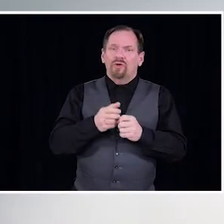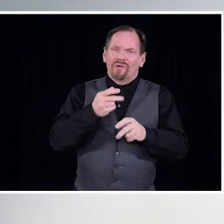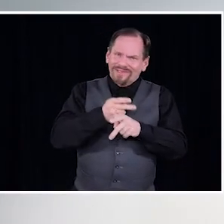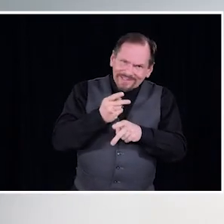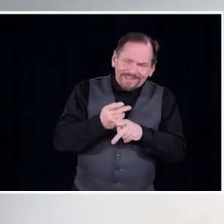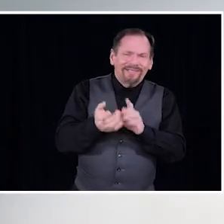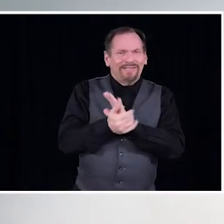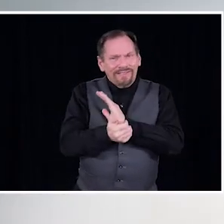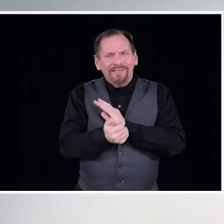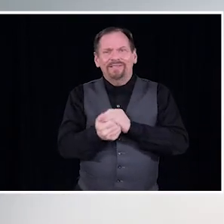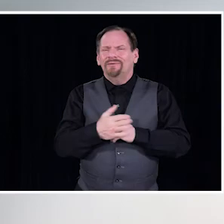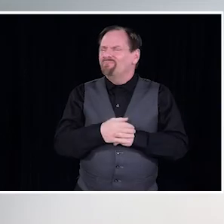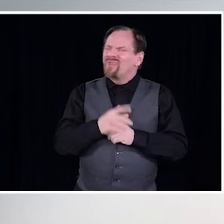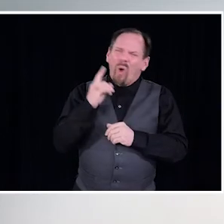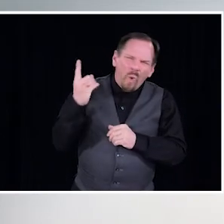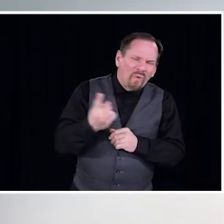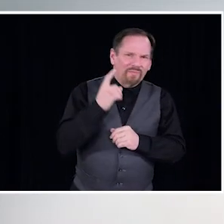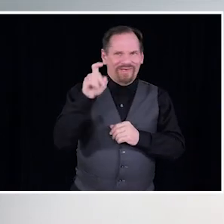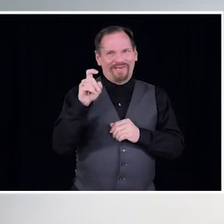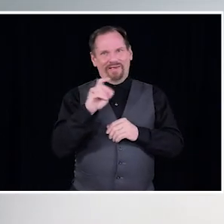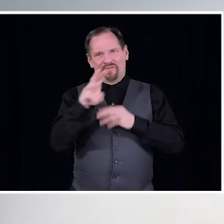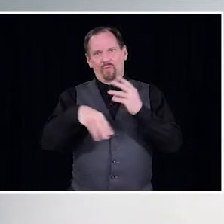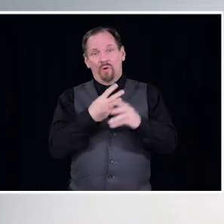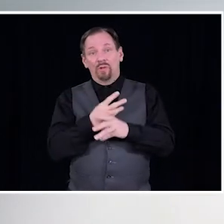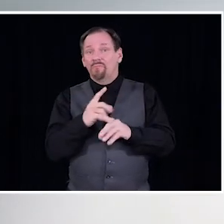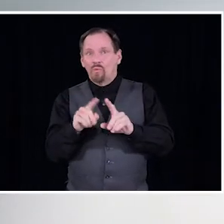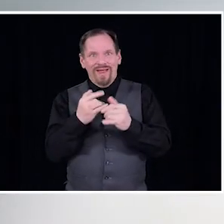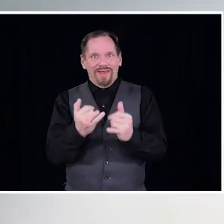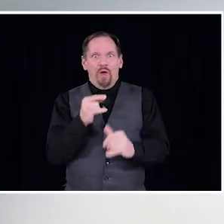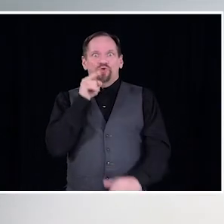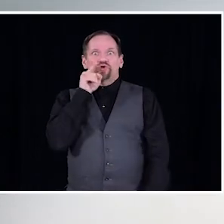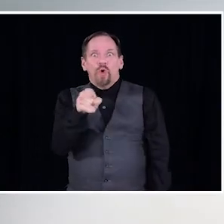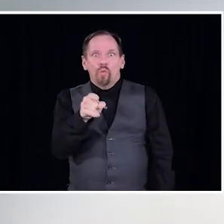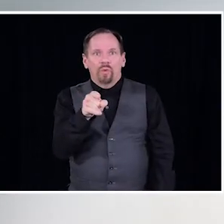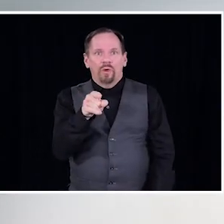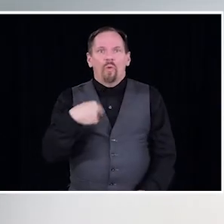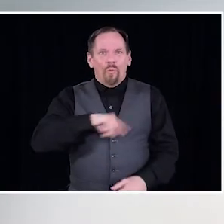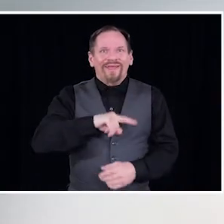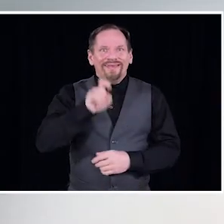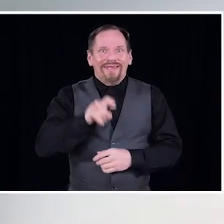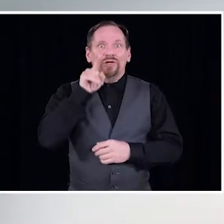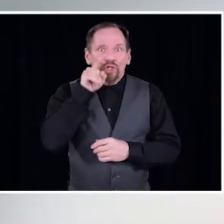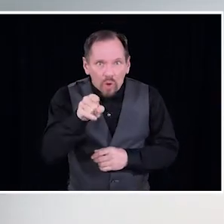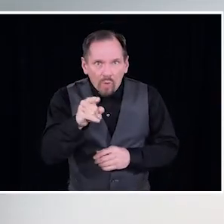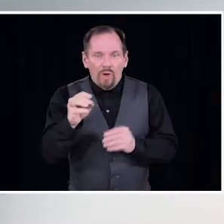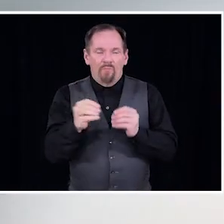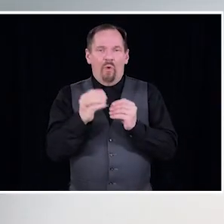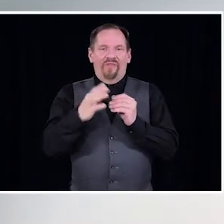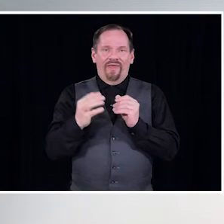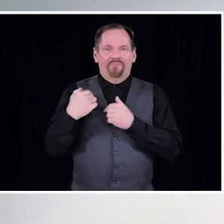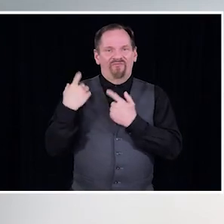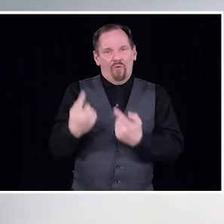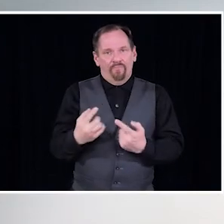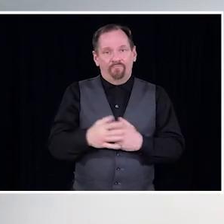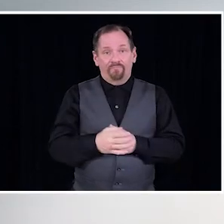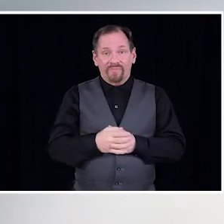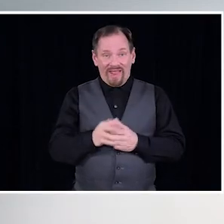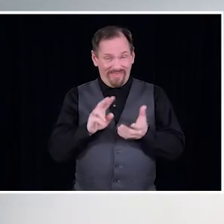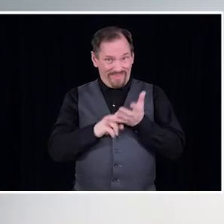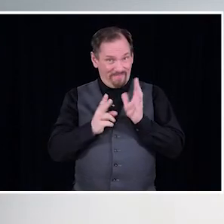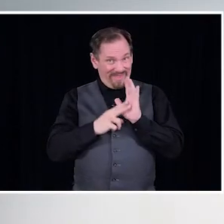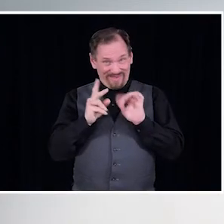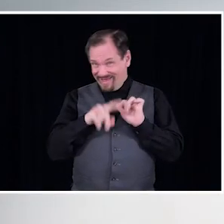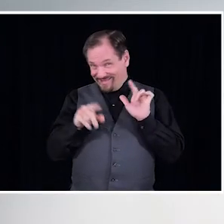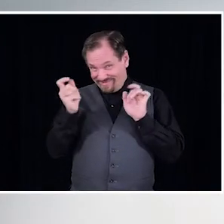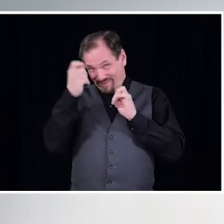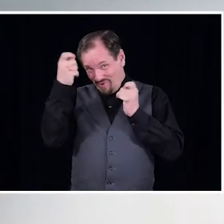been needed in this world. But right now, you are needed more than ever. Now, don't think that that means that you